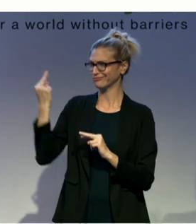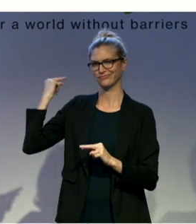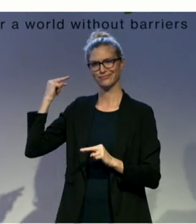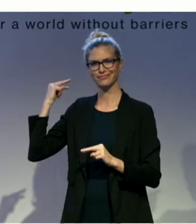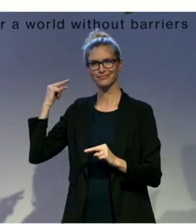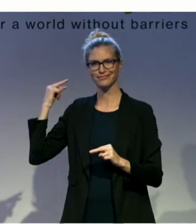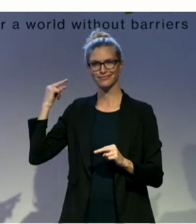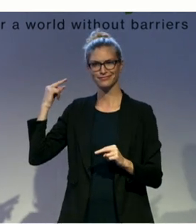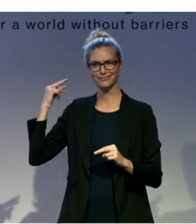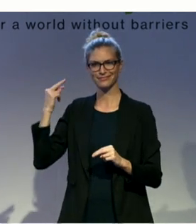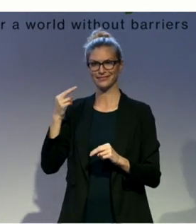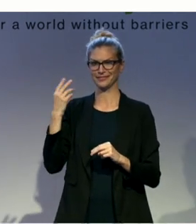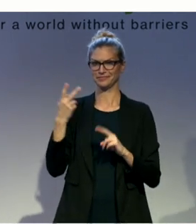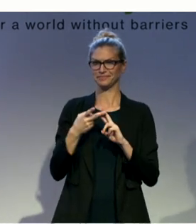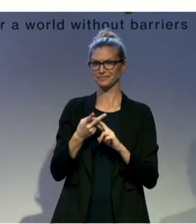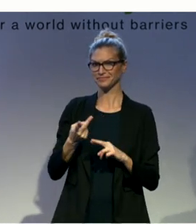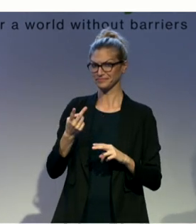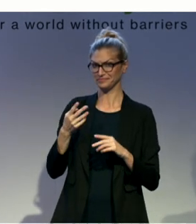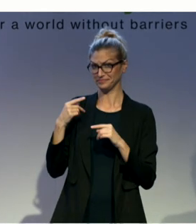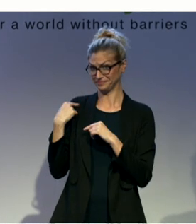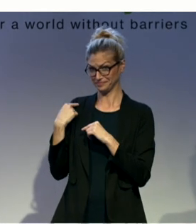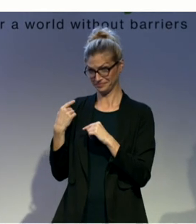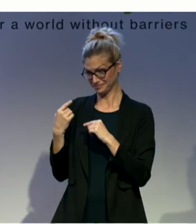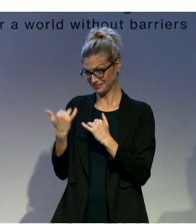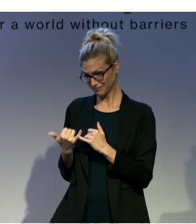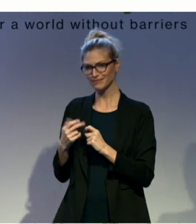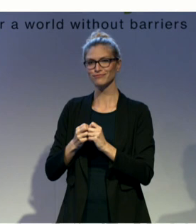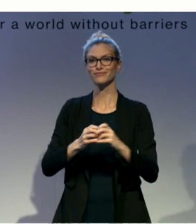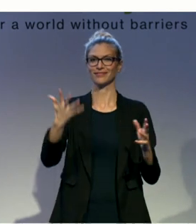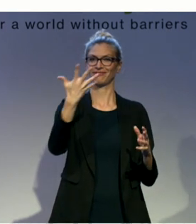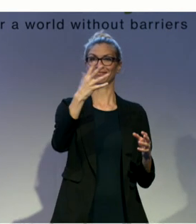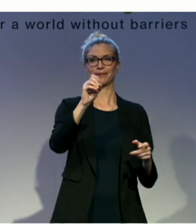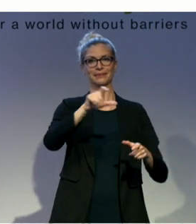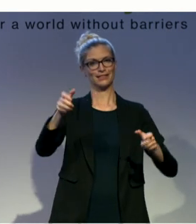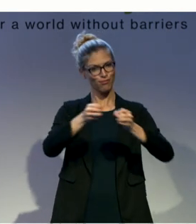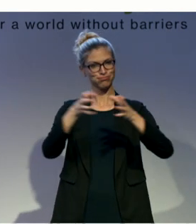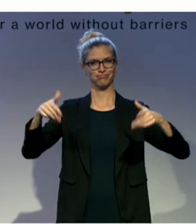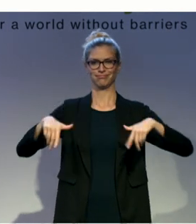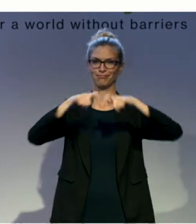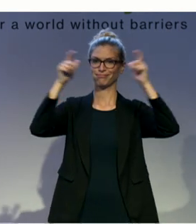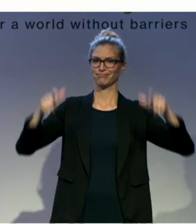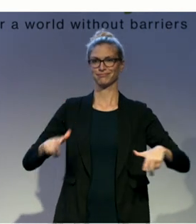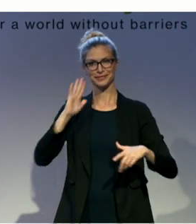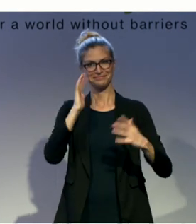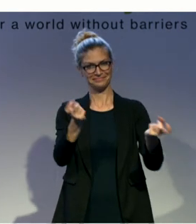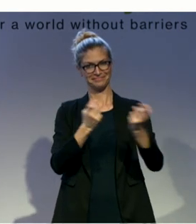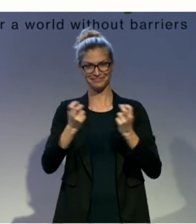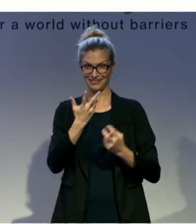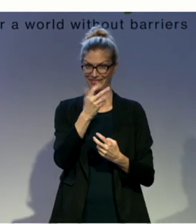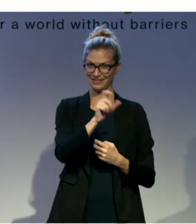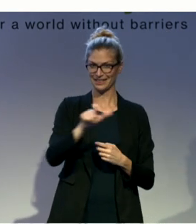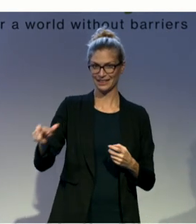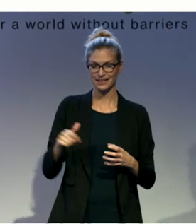living in 13 apartments in the area of Novi Sad. We managed to ensure stable funding thanks to